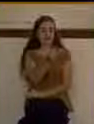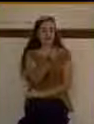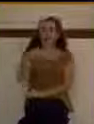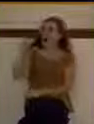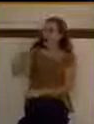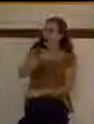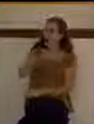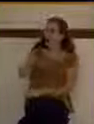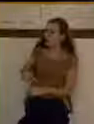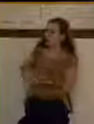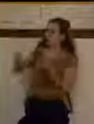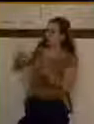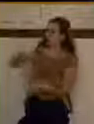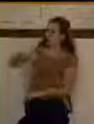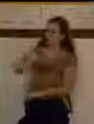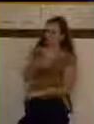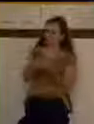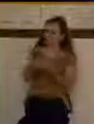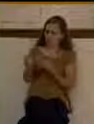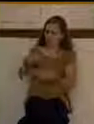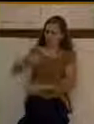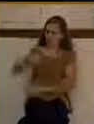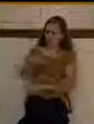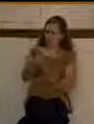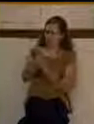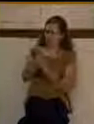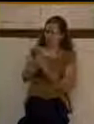Lord, give us what we ask. And Jesus said, what do you want that I give to you?